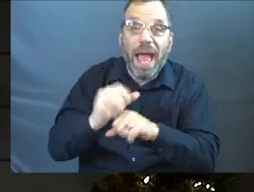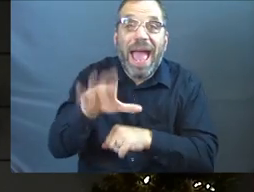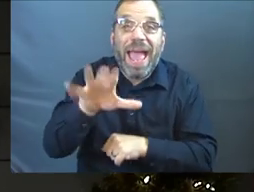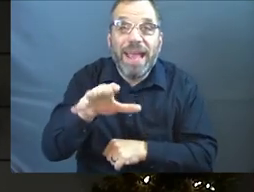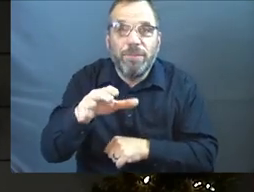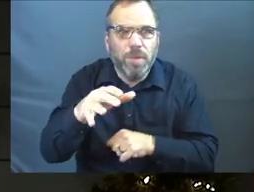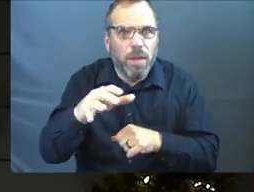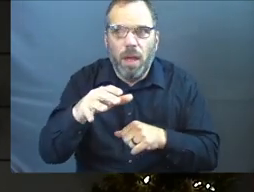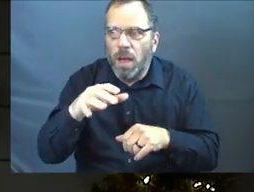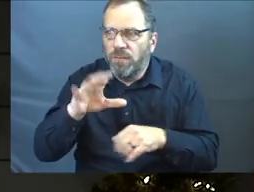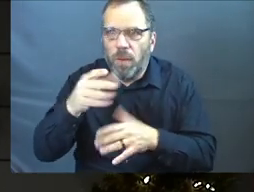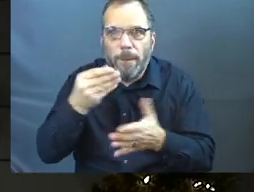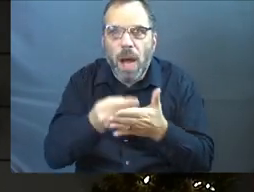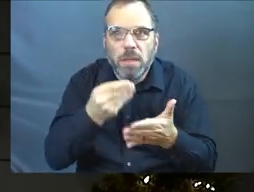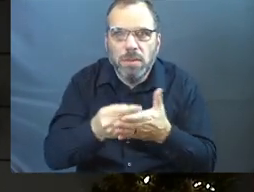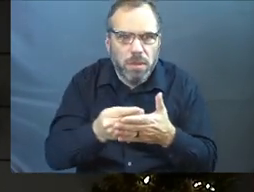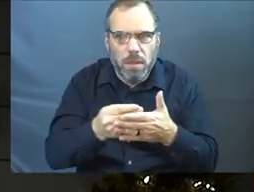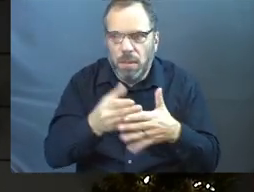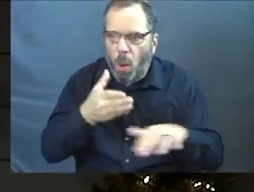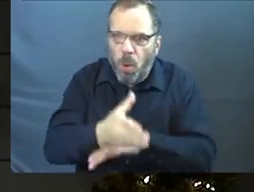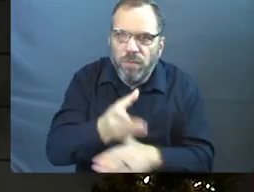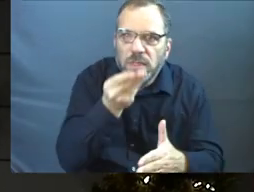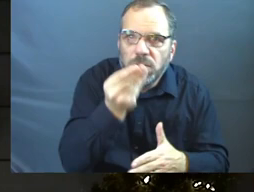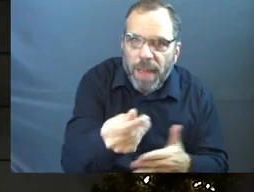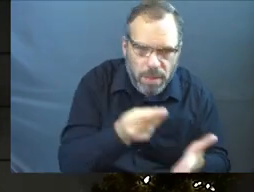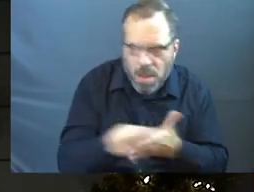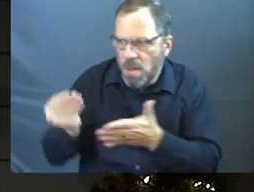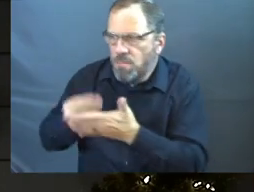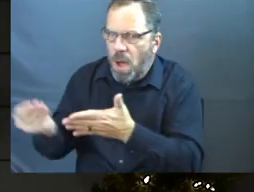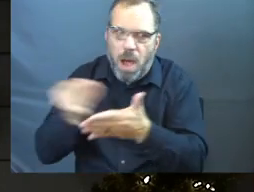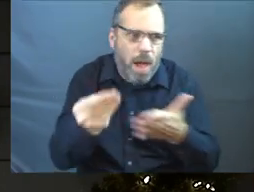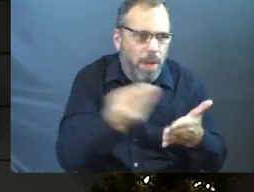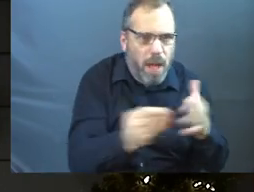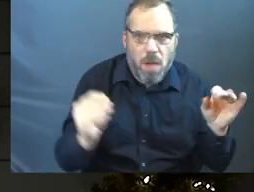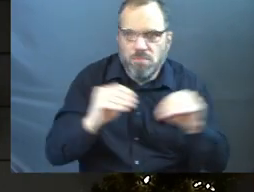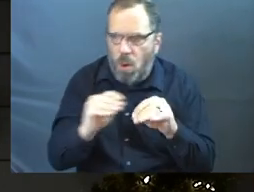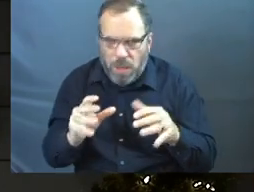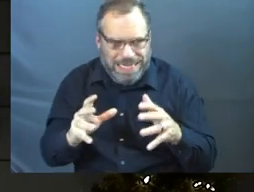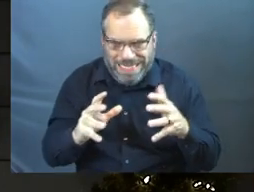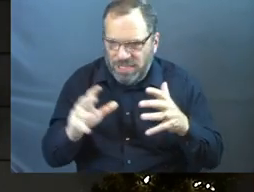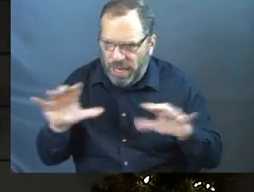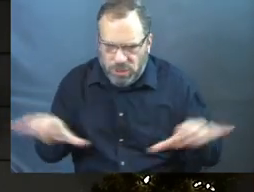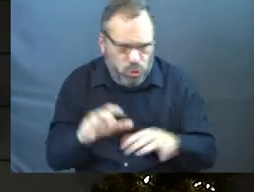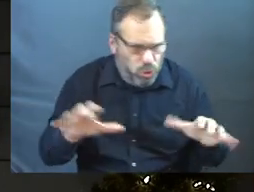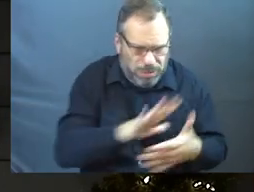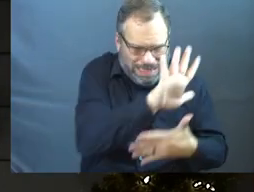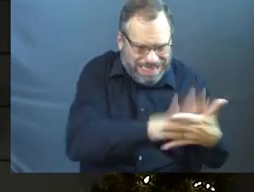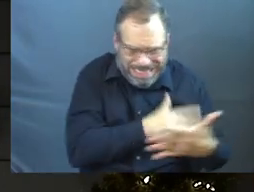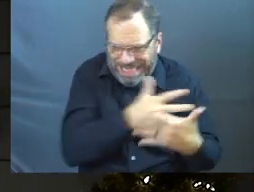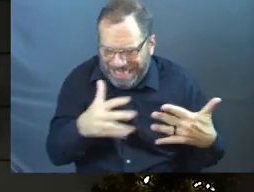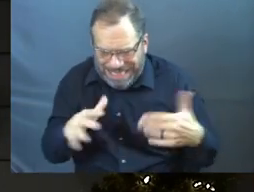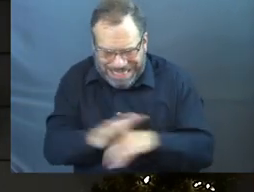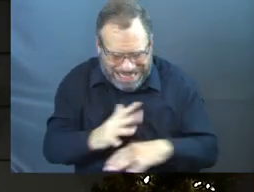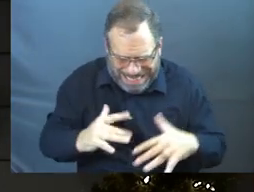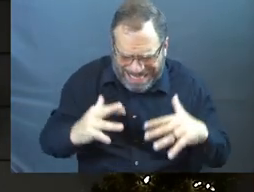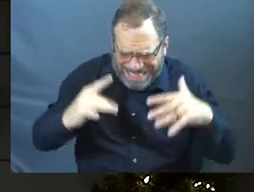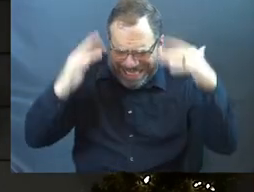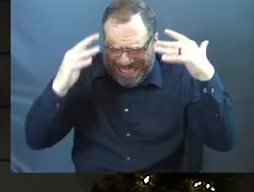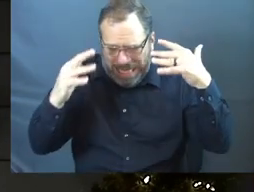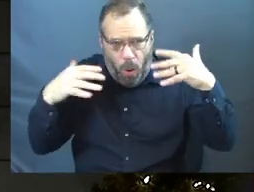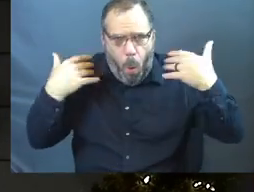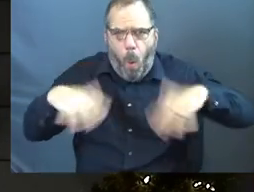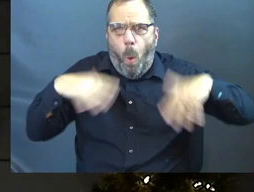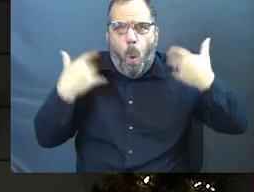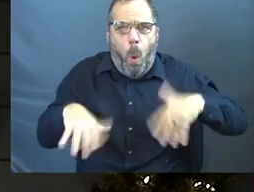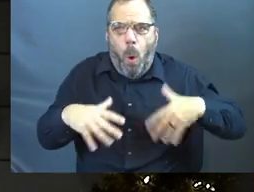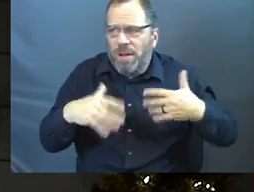do we overdo it when it comes to budgets? How many times do we bite off more than we can chew, try to fit in more than we can handle, and we become overextended, right?